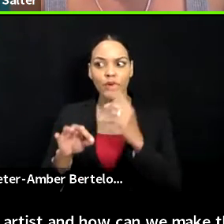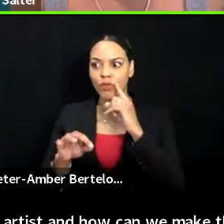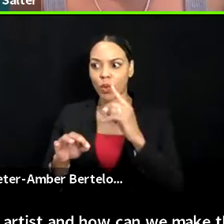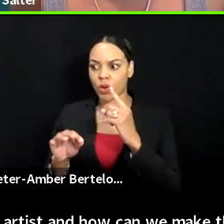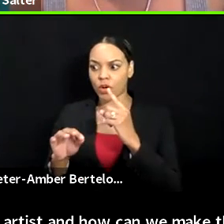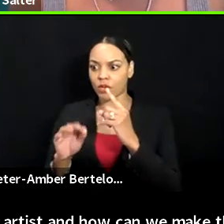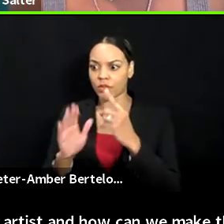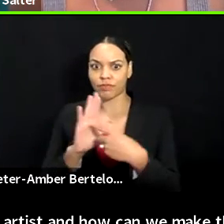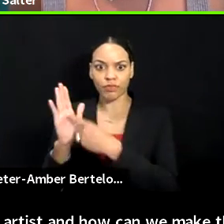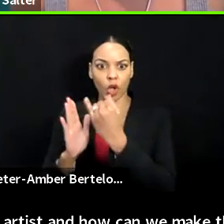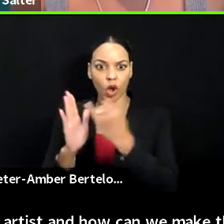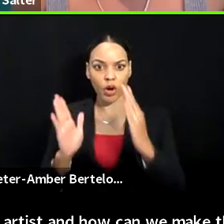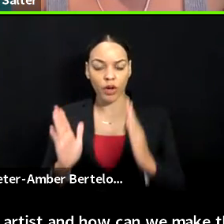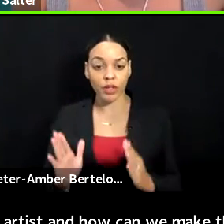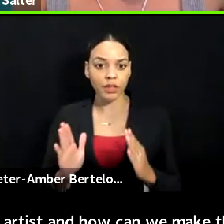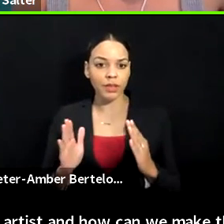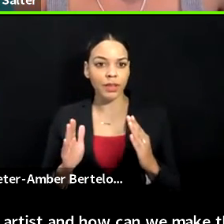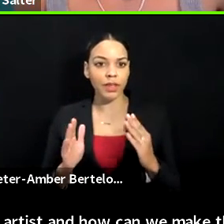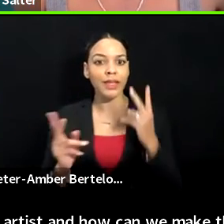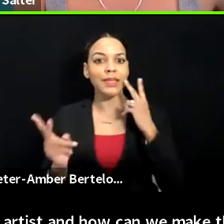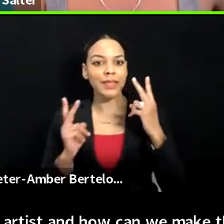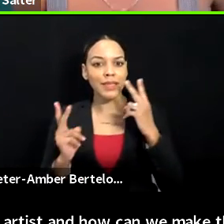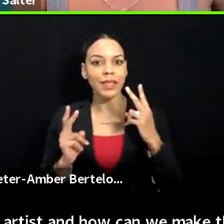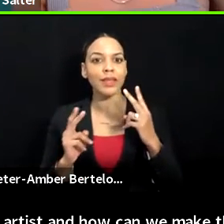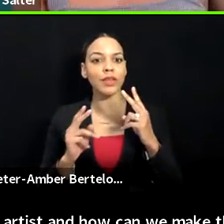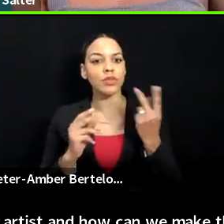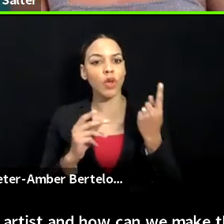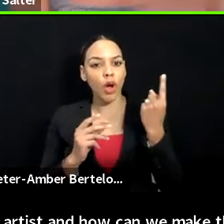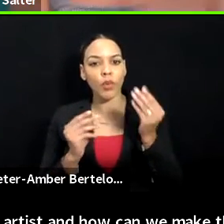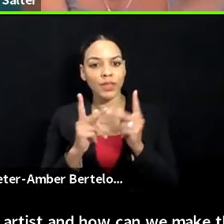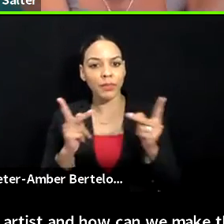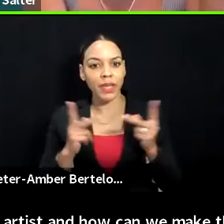always space for people to advocate for their needs?